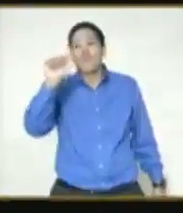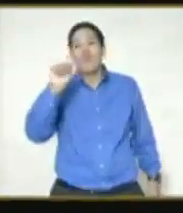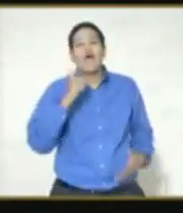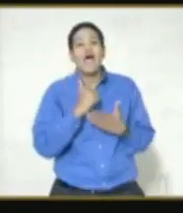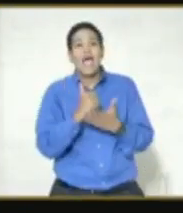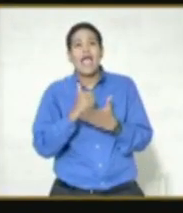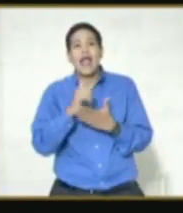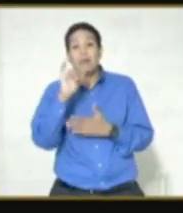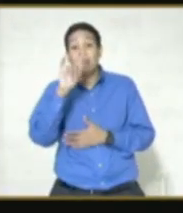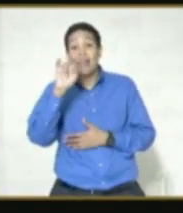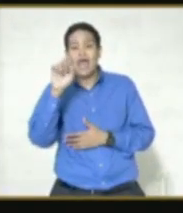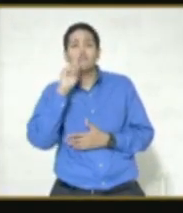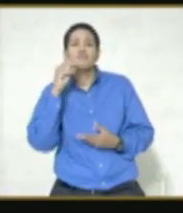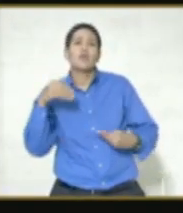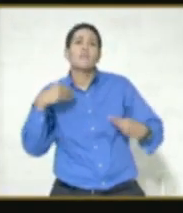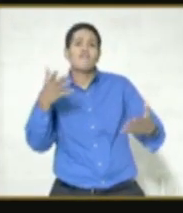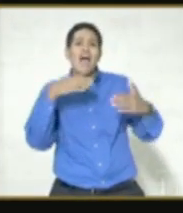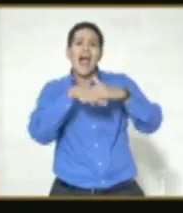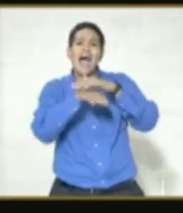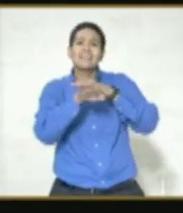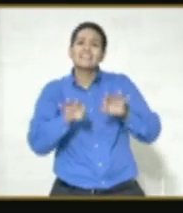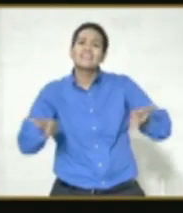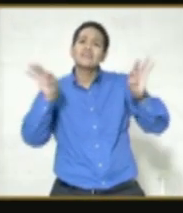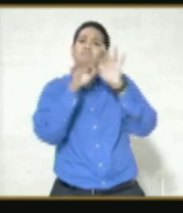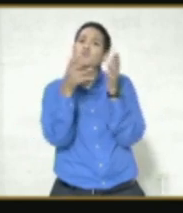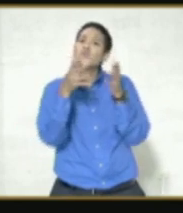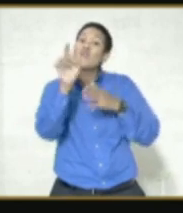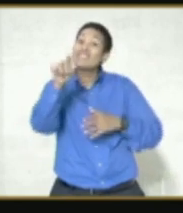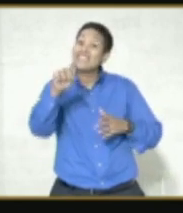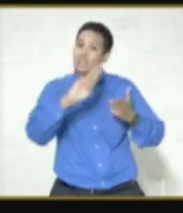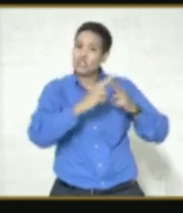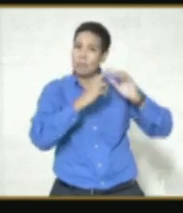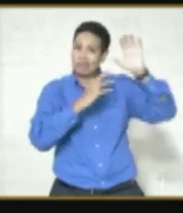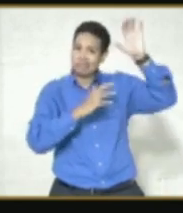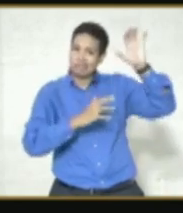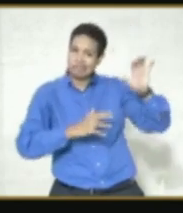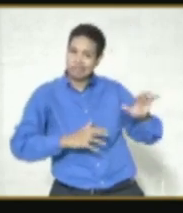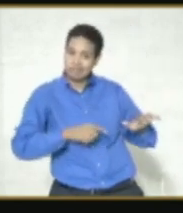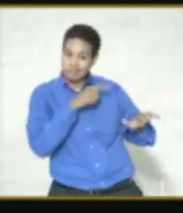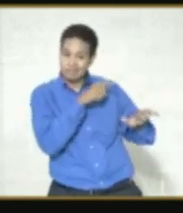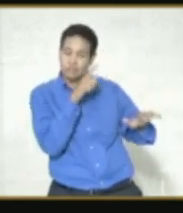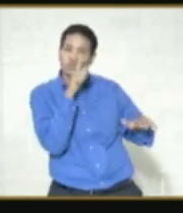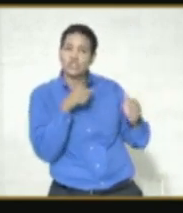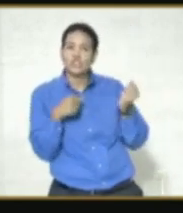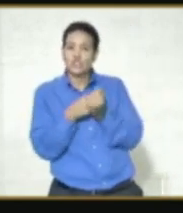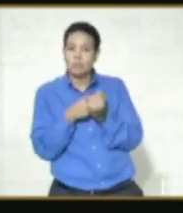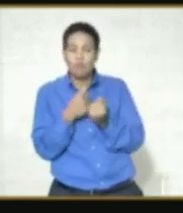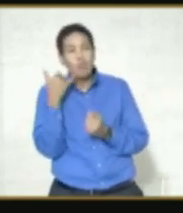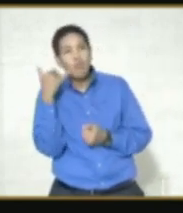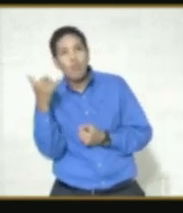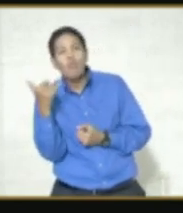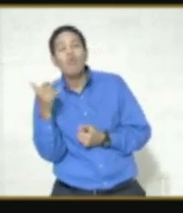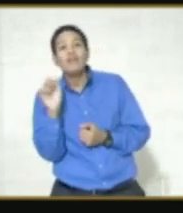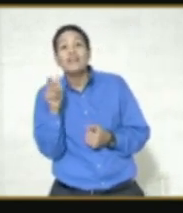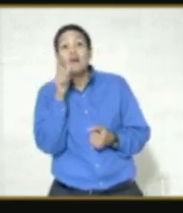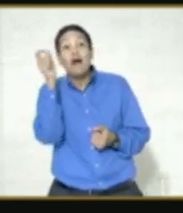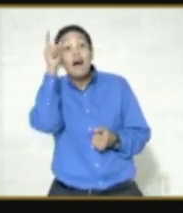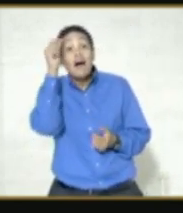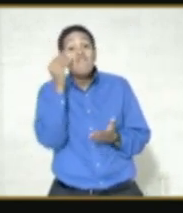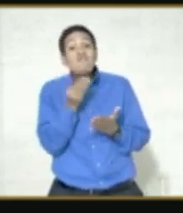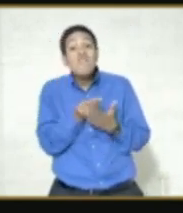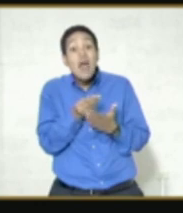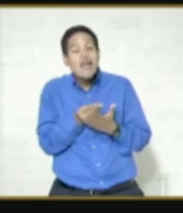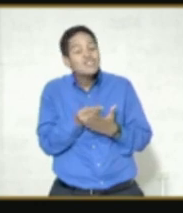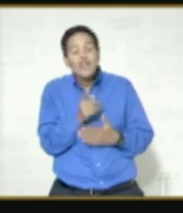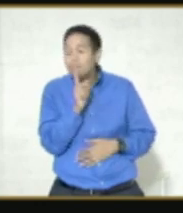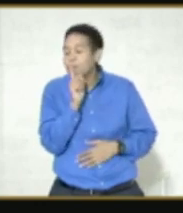providing access to critical services that you need, but it is not a financial-based support. It is really